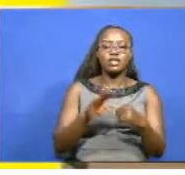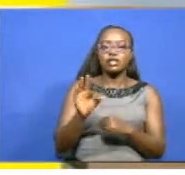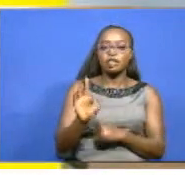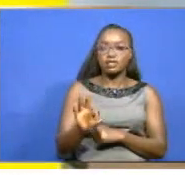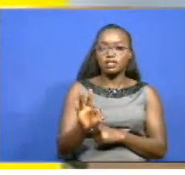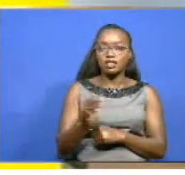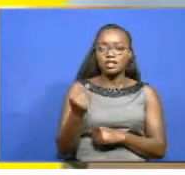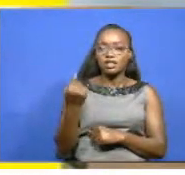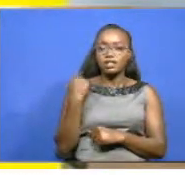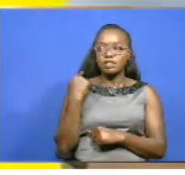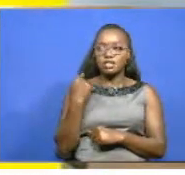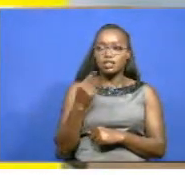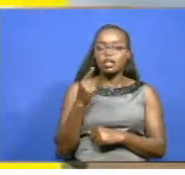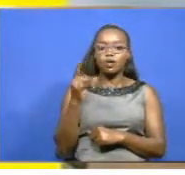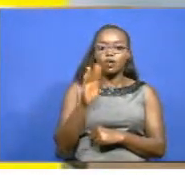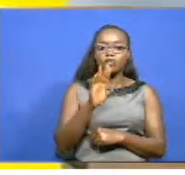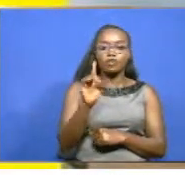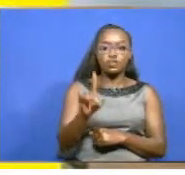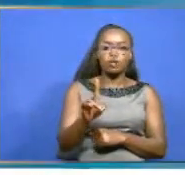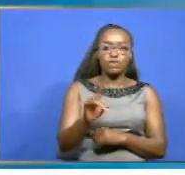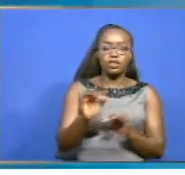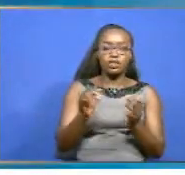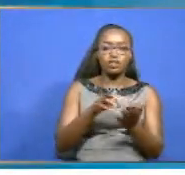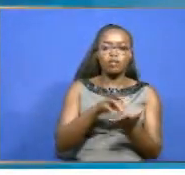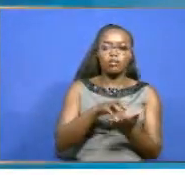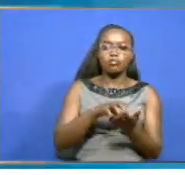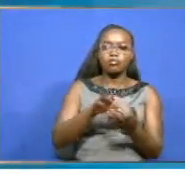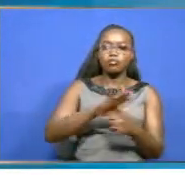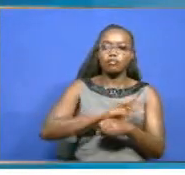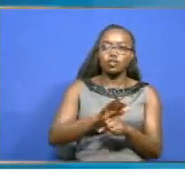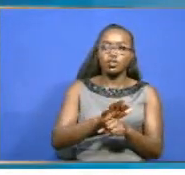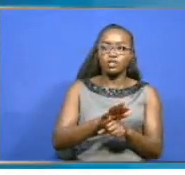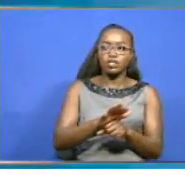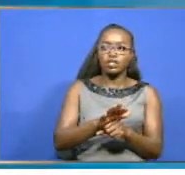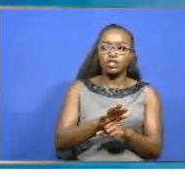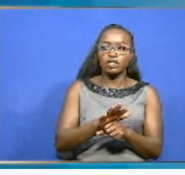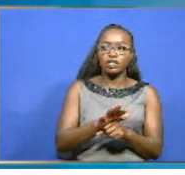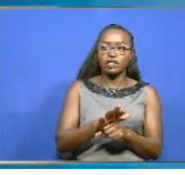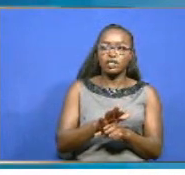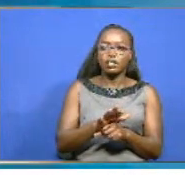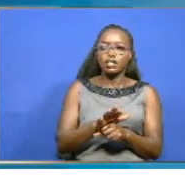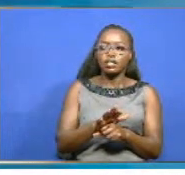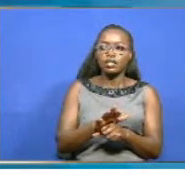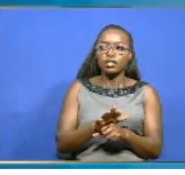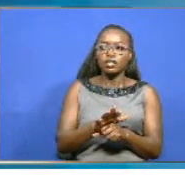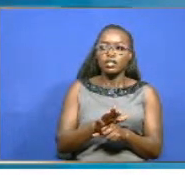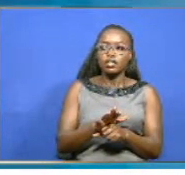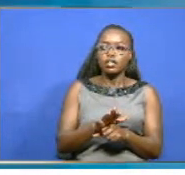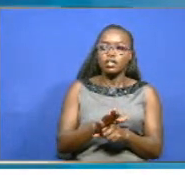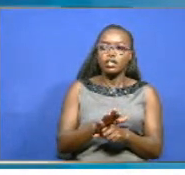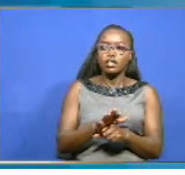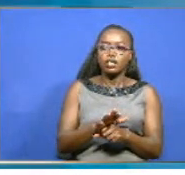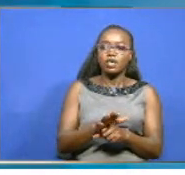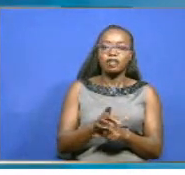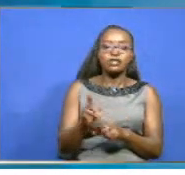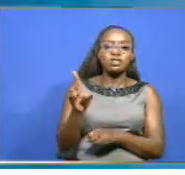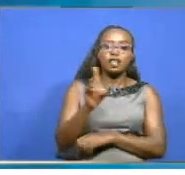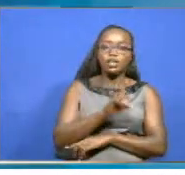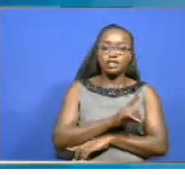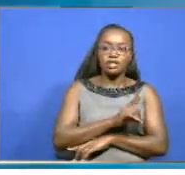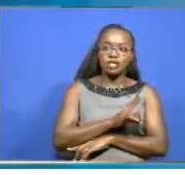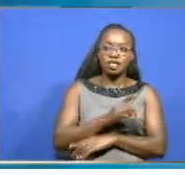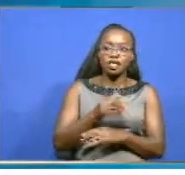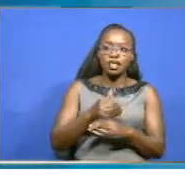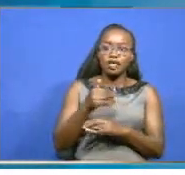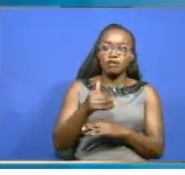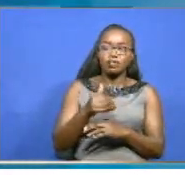100,193. Yesterday, there were 141 new COVID-19 cases that were recorded by the Ministry of Health. And this is coming just a day after, reporting